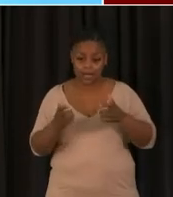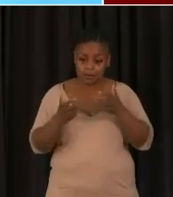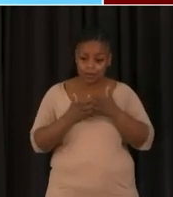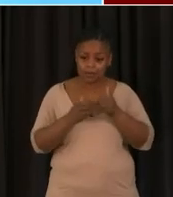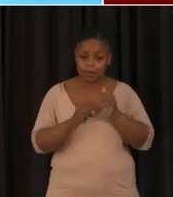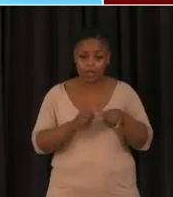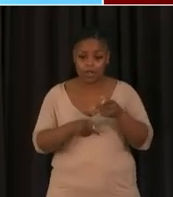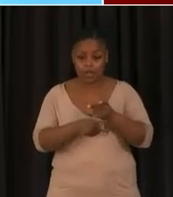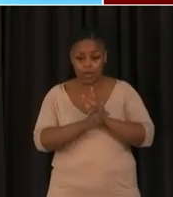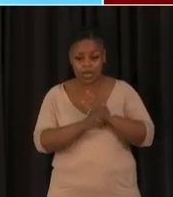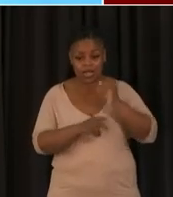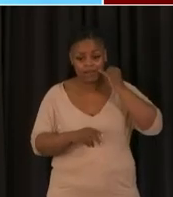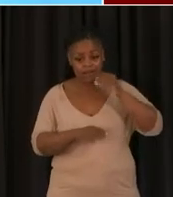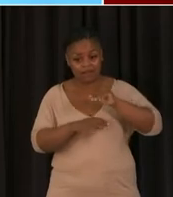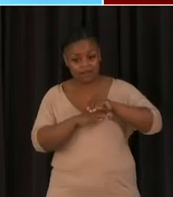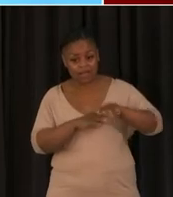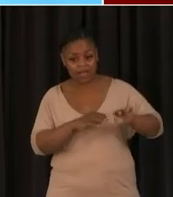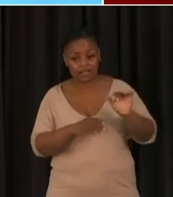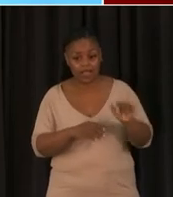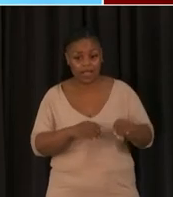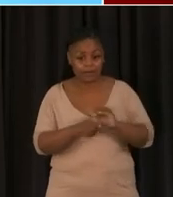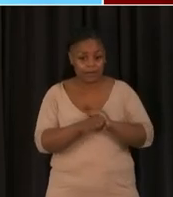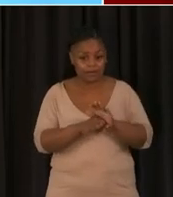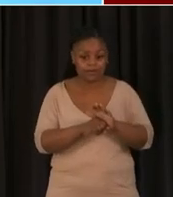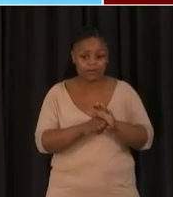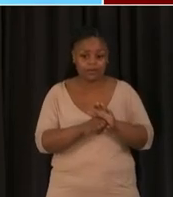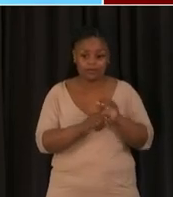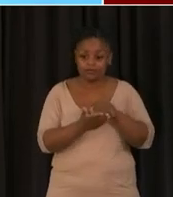regressive, and to consider ways to target